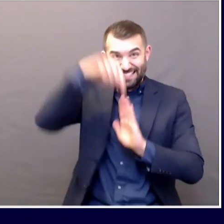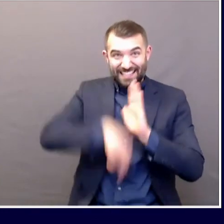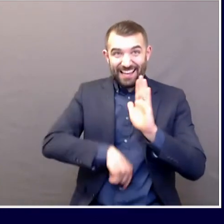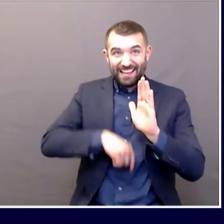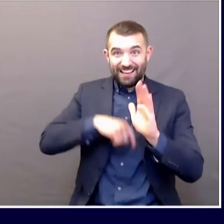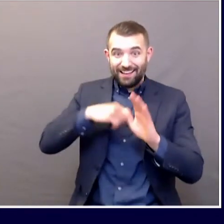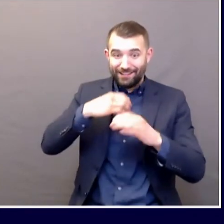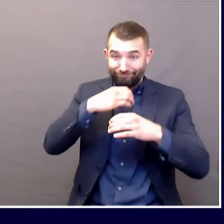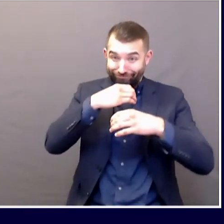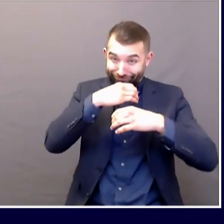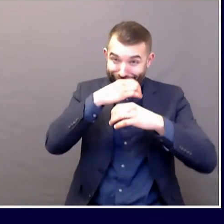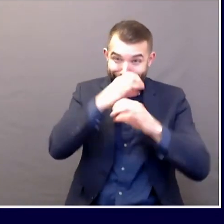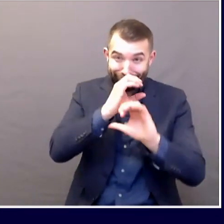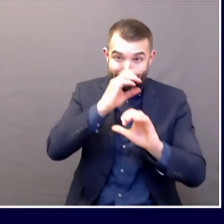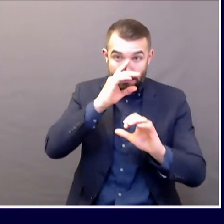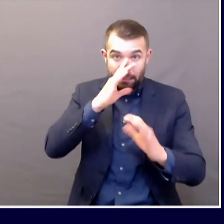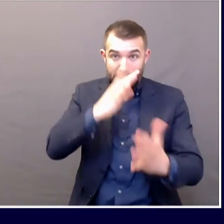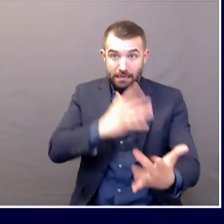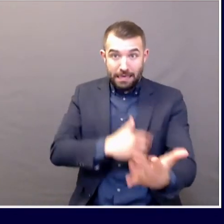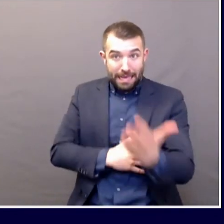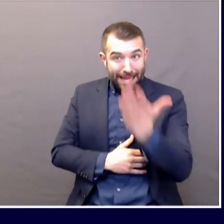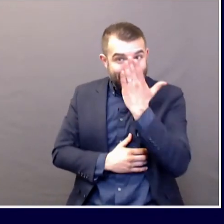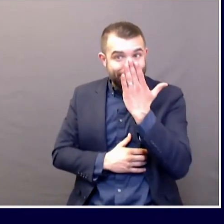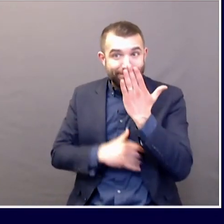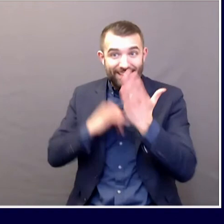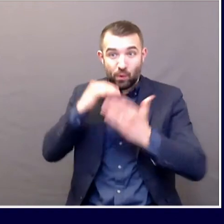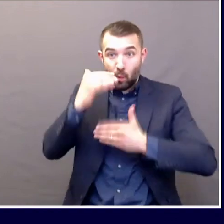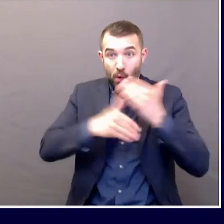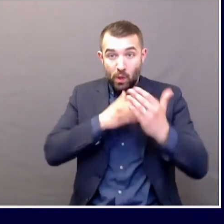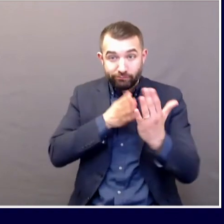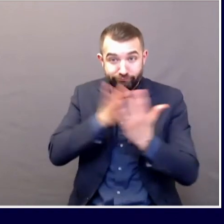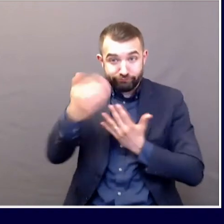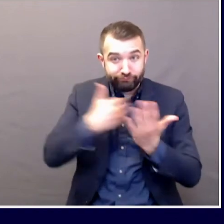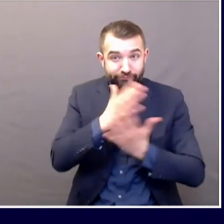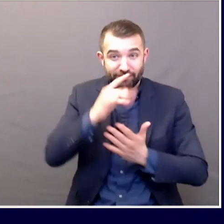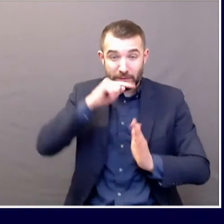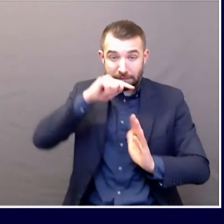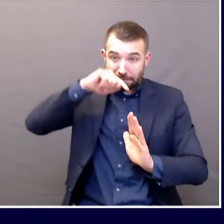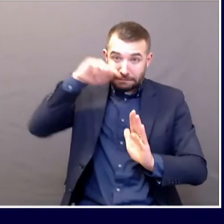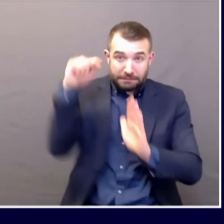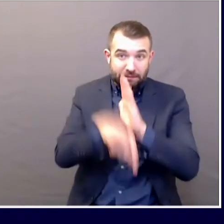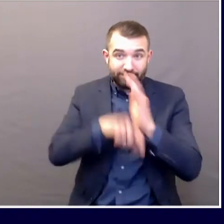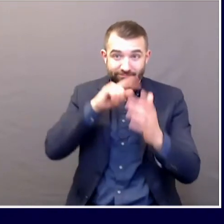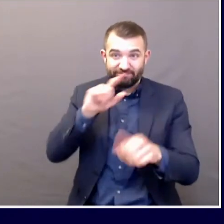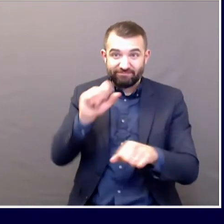it involves is essentially taking the virus, breaking down its DNA, and then